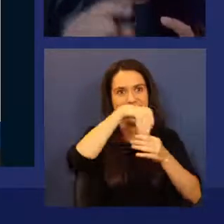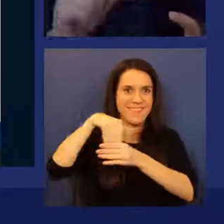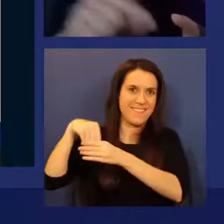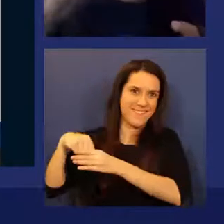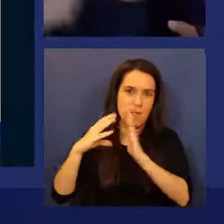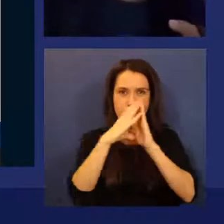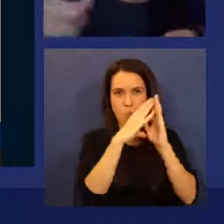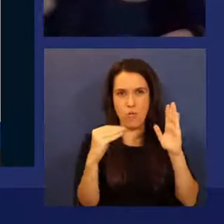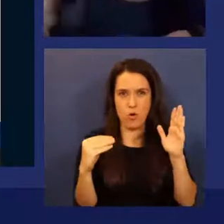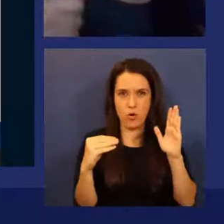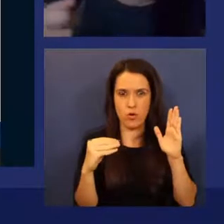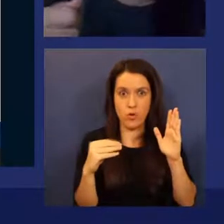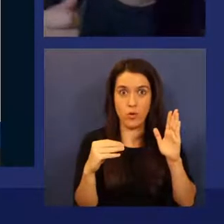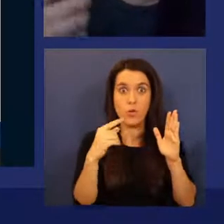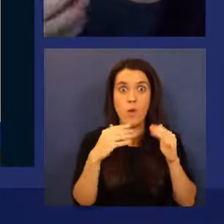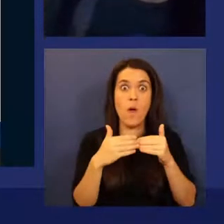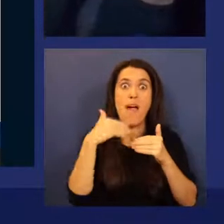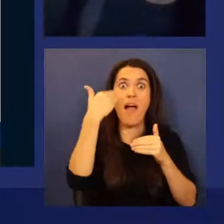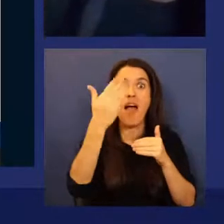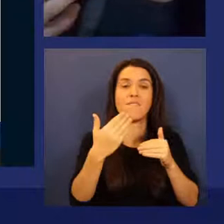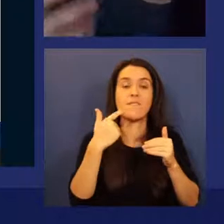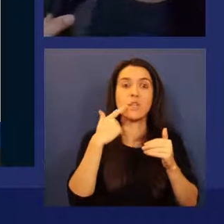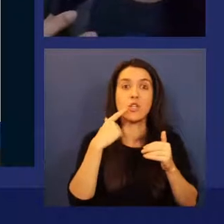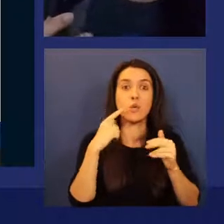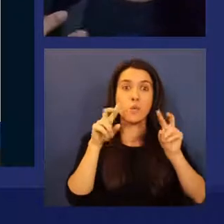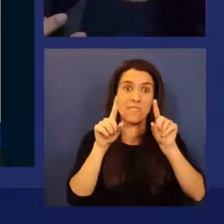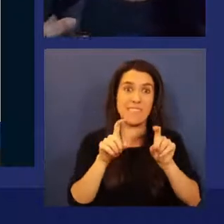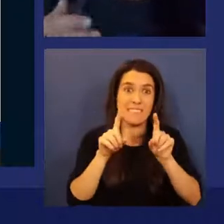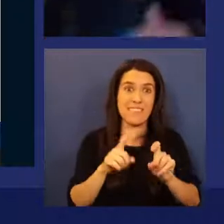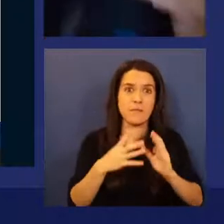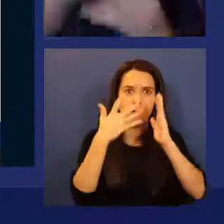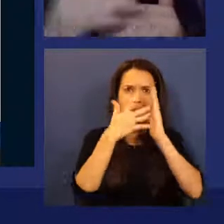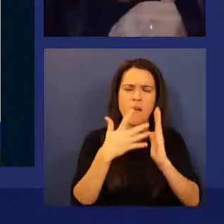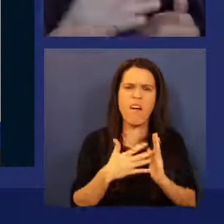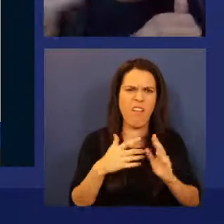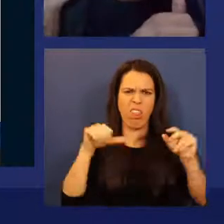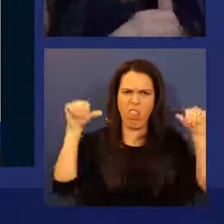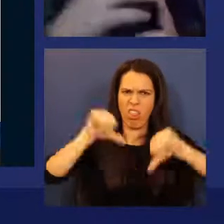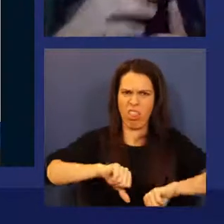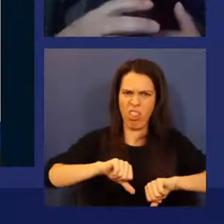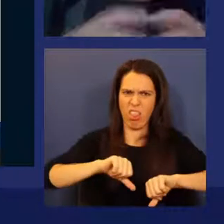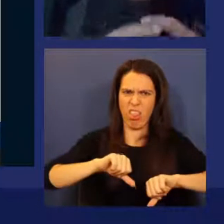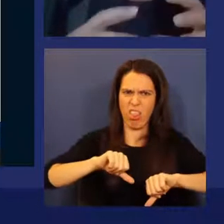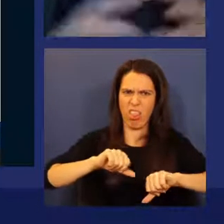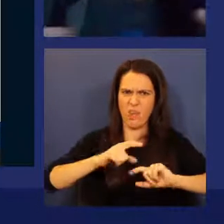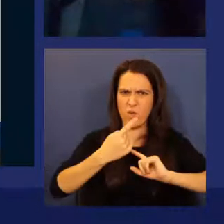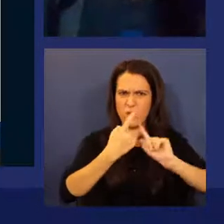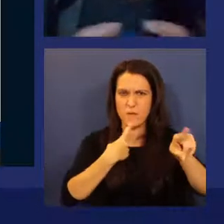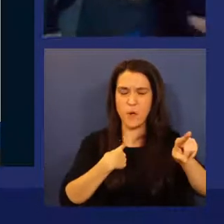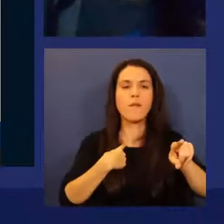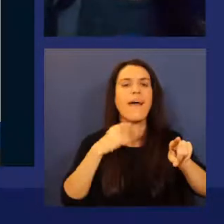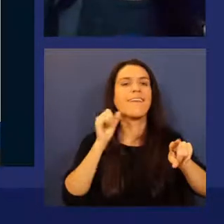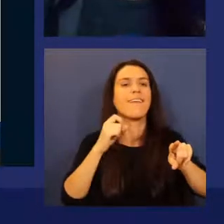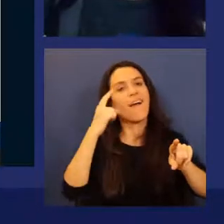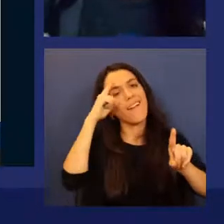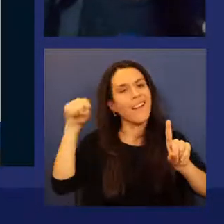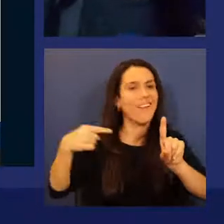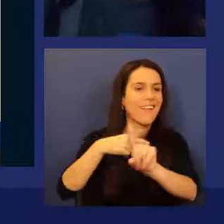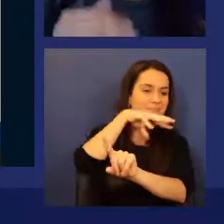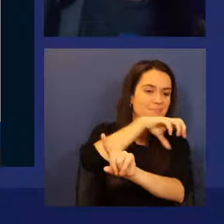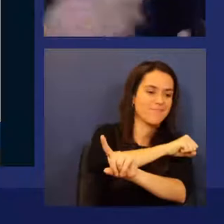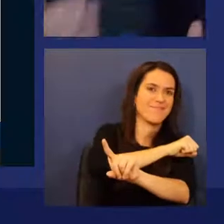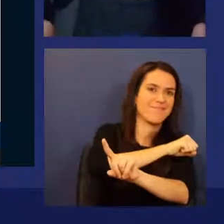that way, as you go through these tests and you get failure results, it's easy to map it to some sort of ground